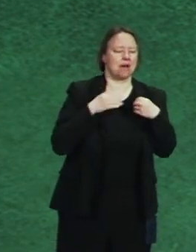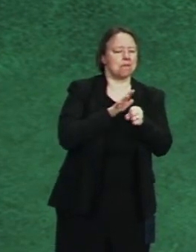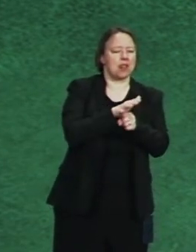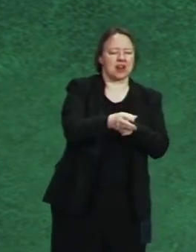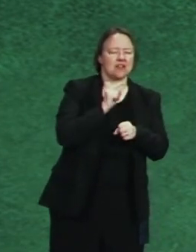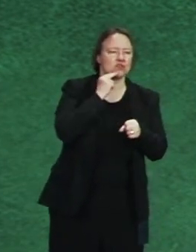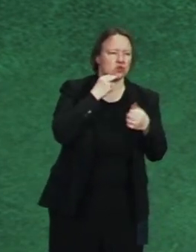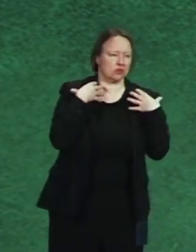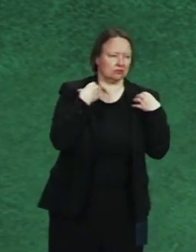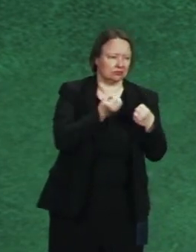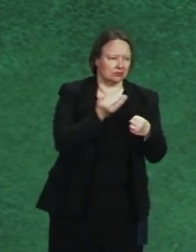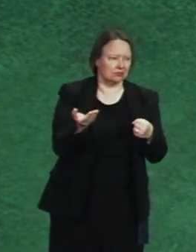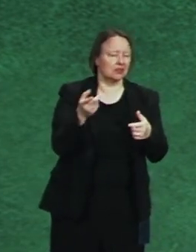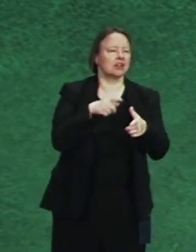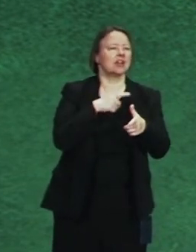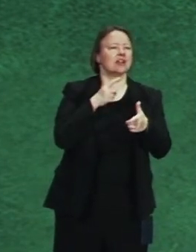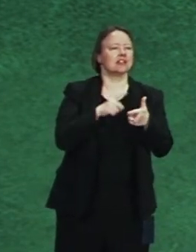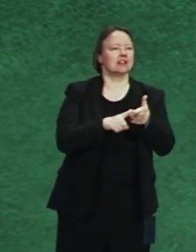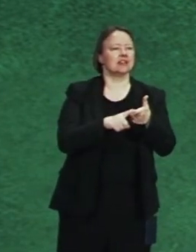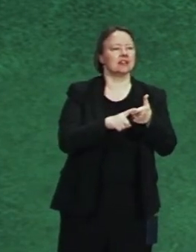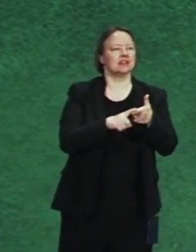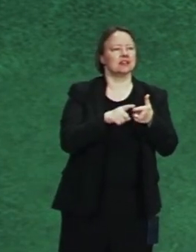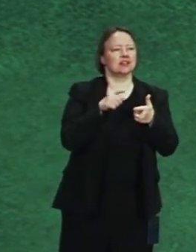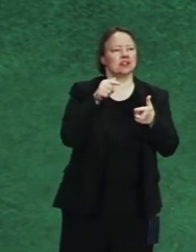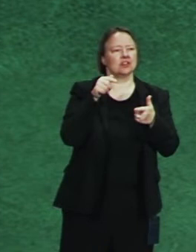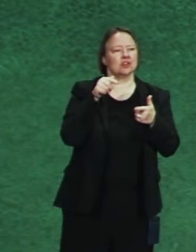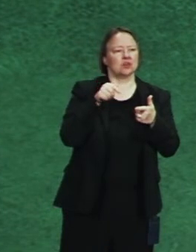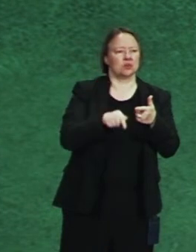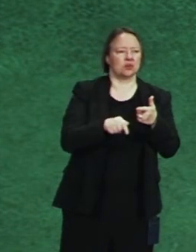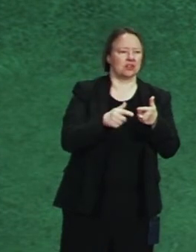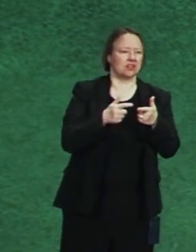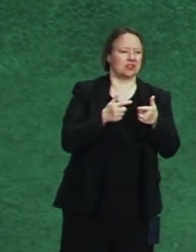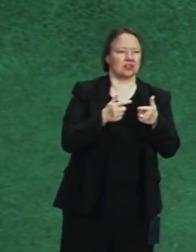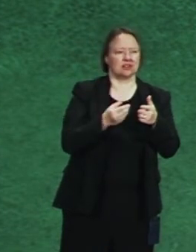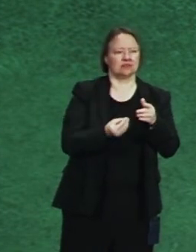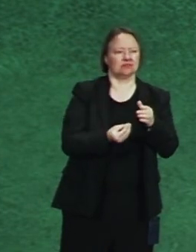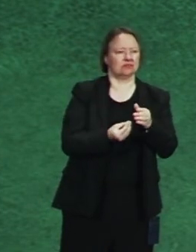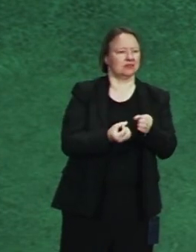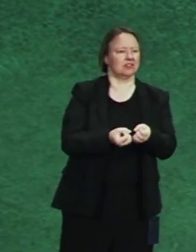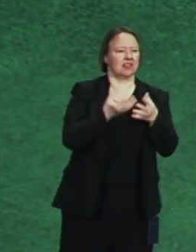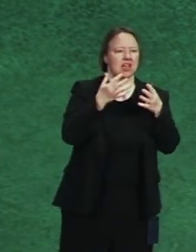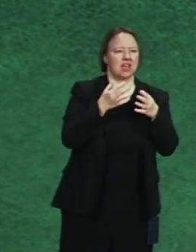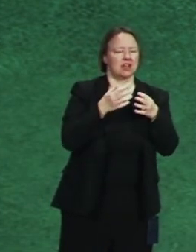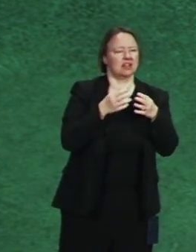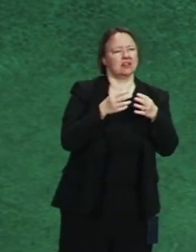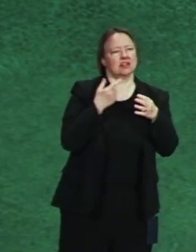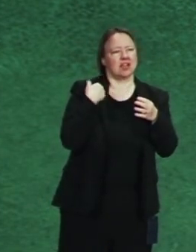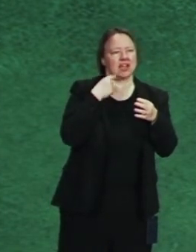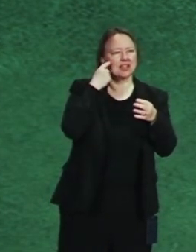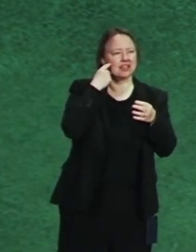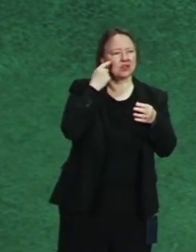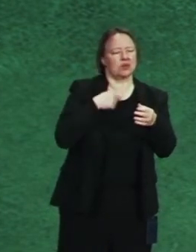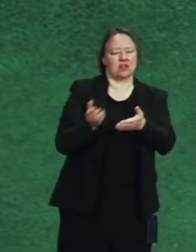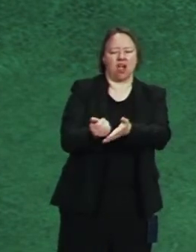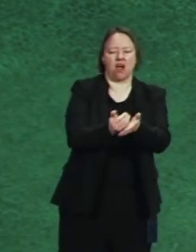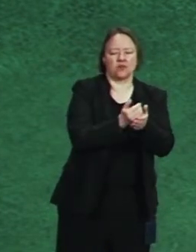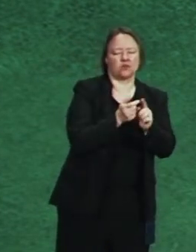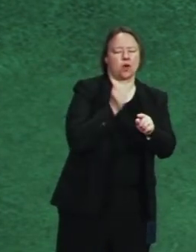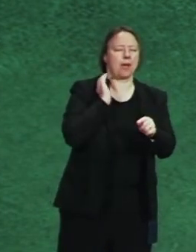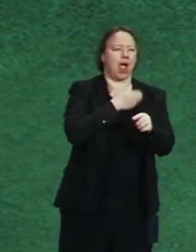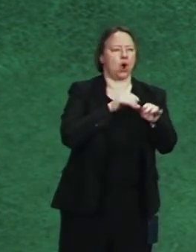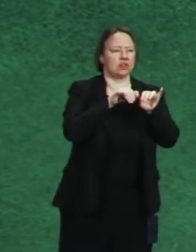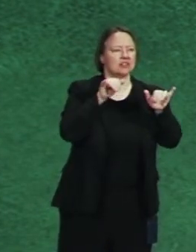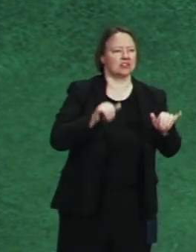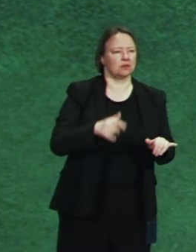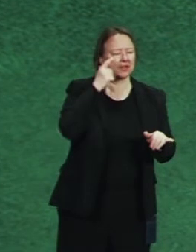And means you don't depend on the weather patterns or climate changes to grow. So at any point in time, we are harvesting from our system, making sure